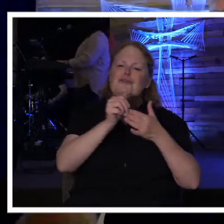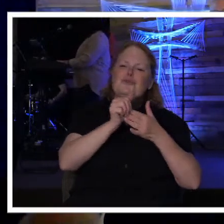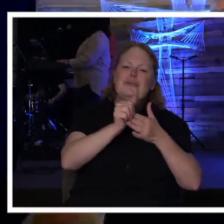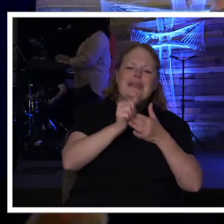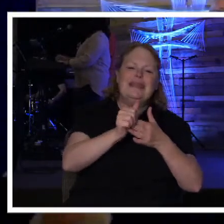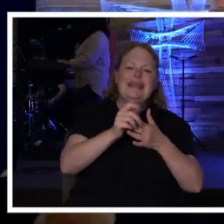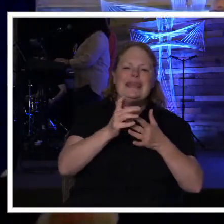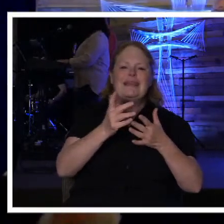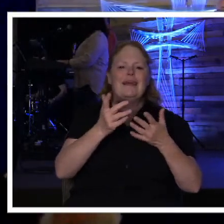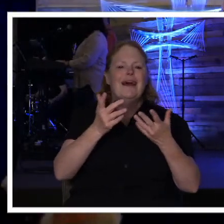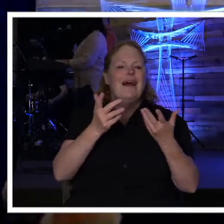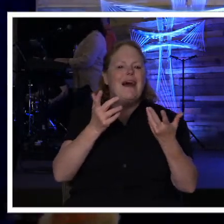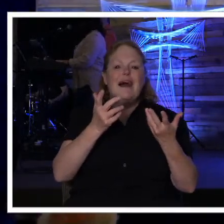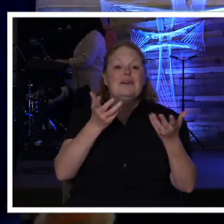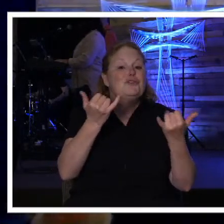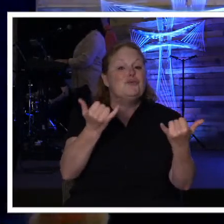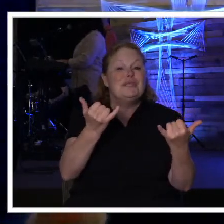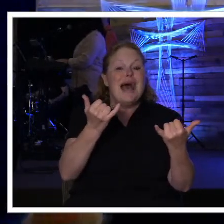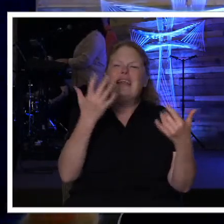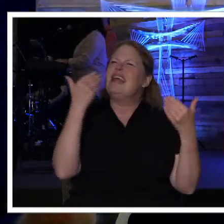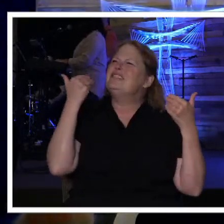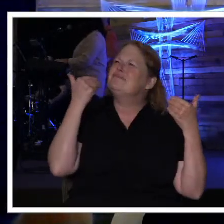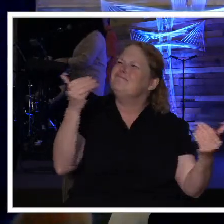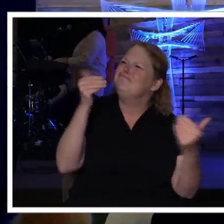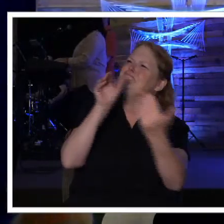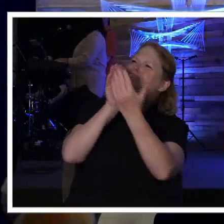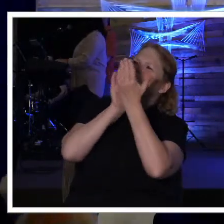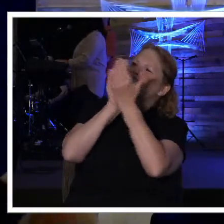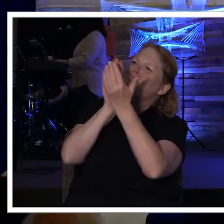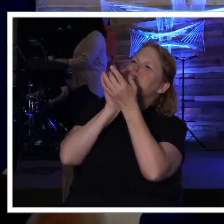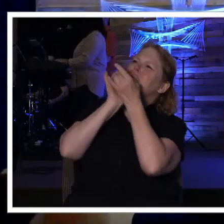encounter God today as we worship, shall we?